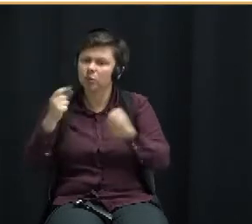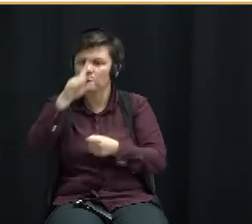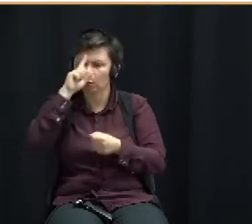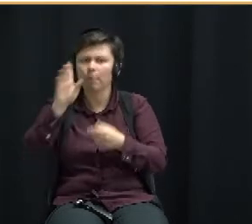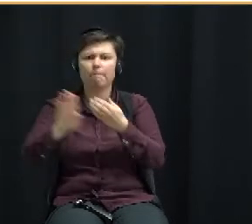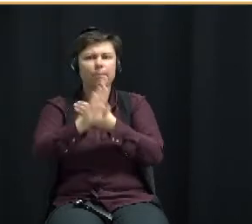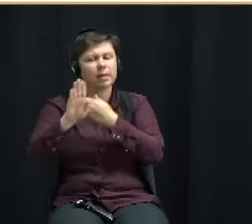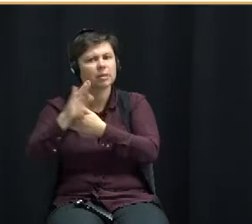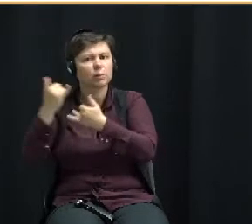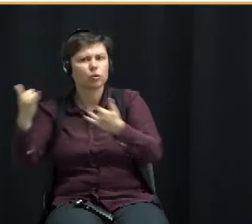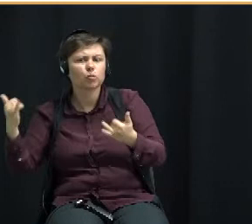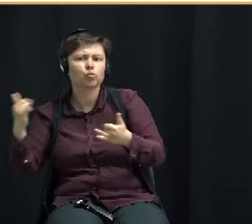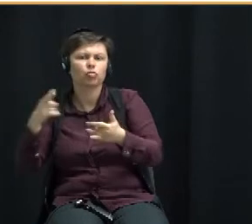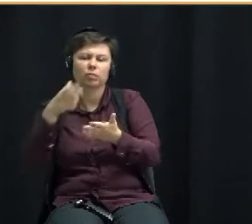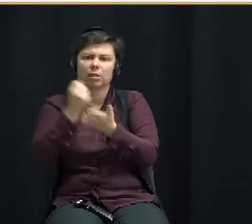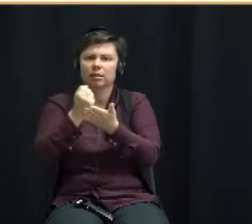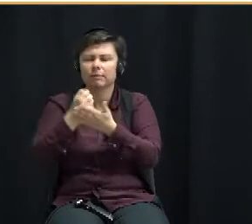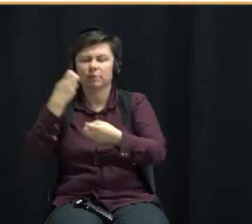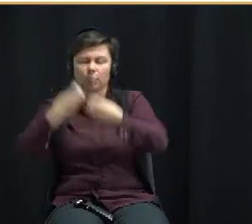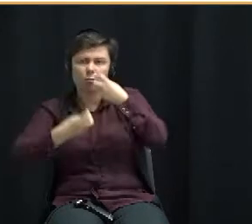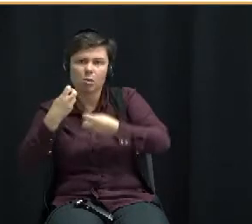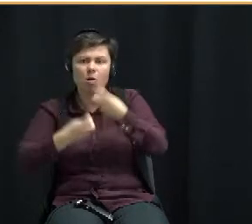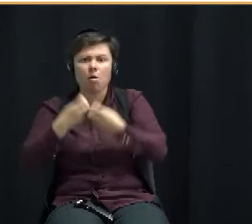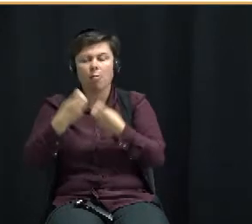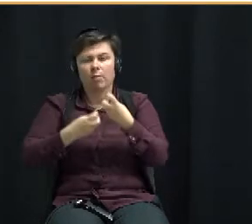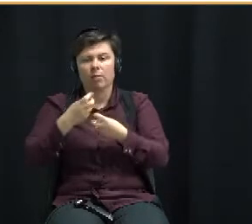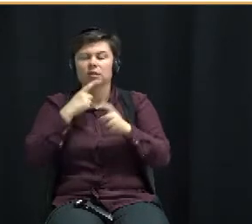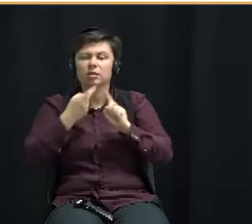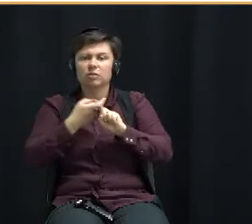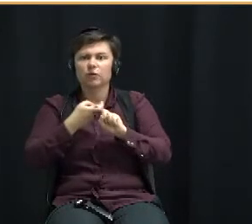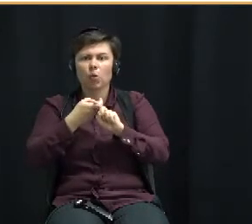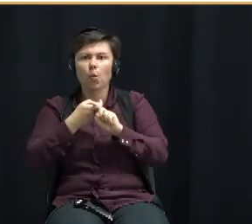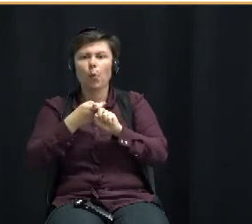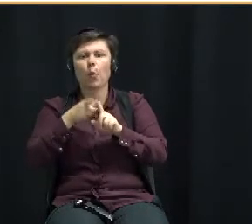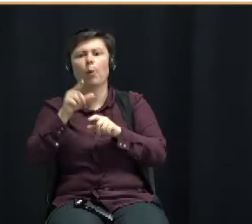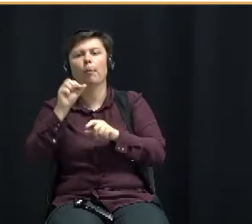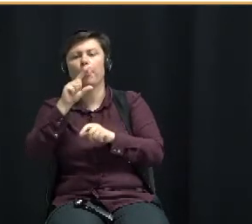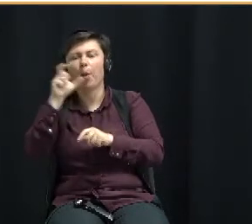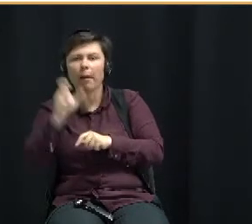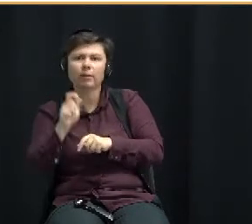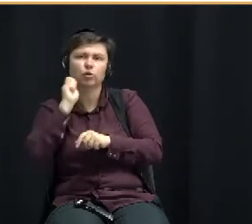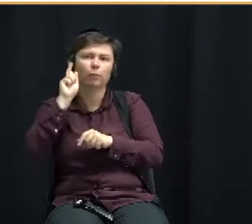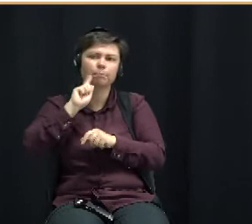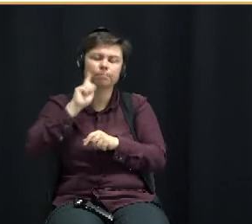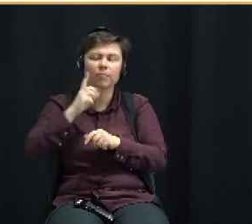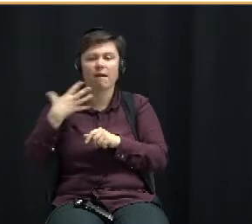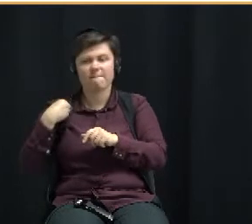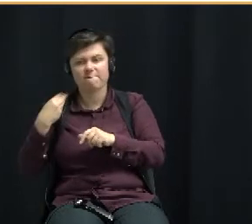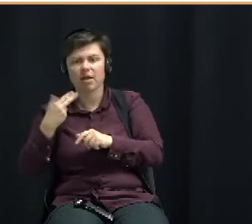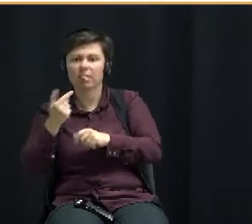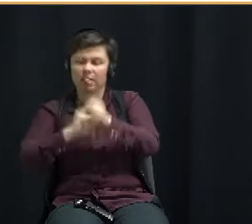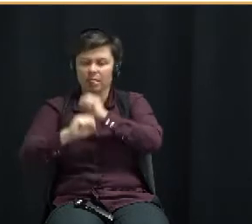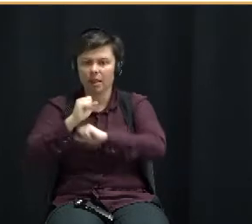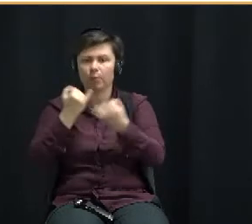earlier, gender, age, abilities, life situations, then you can get a